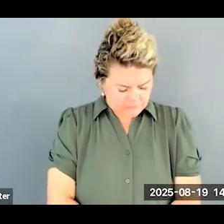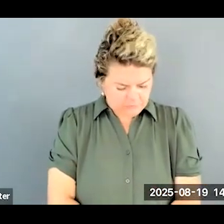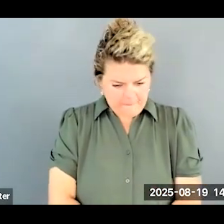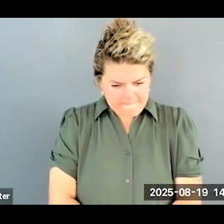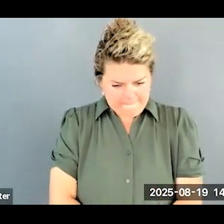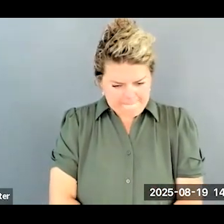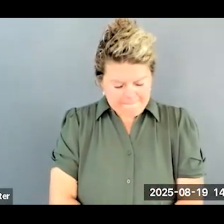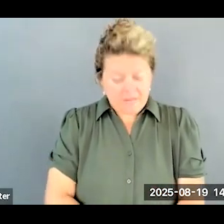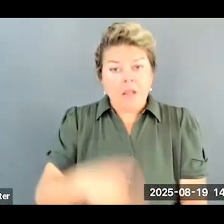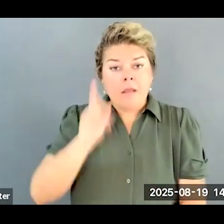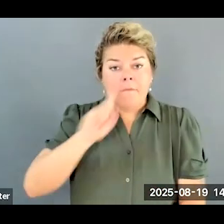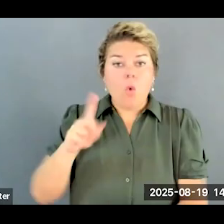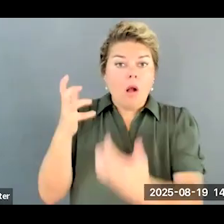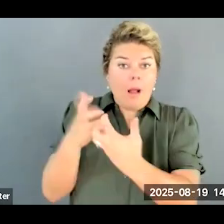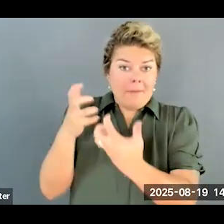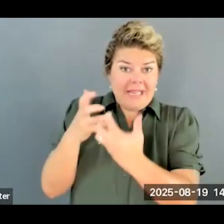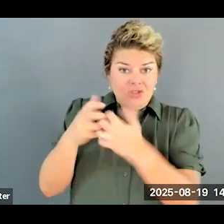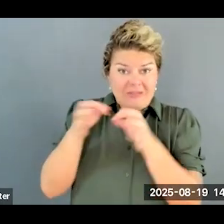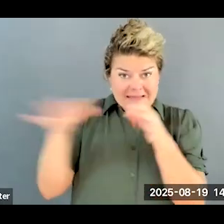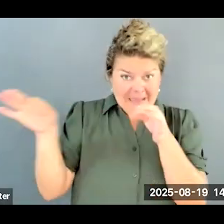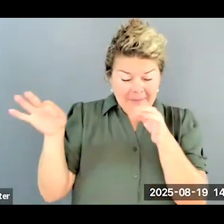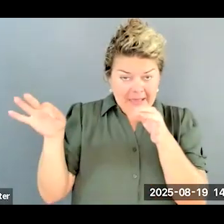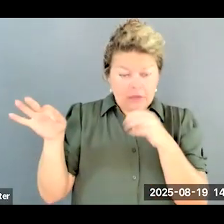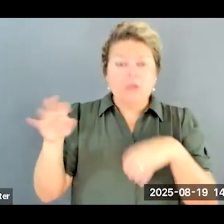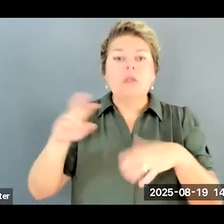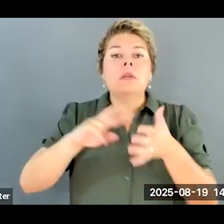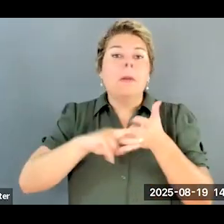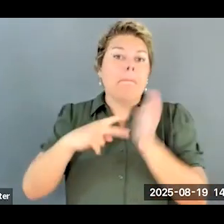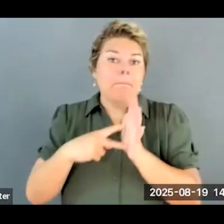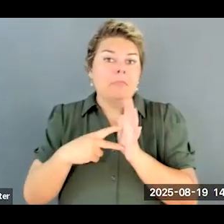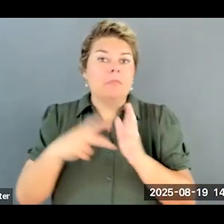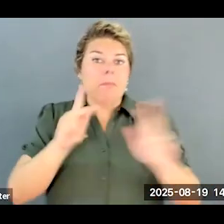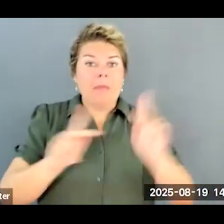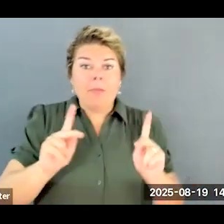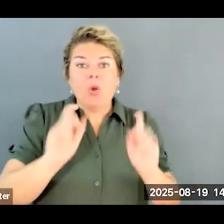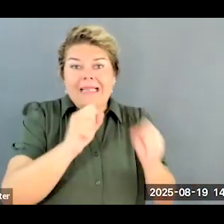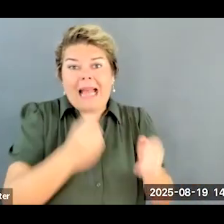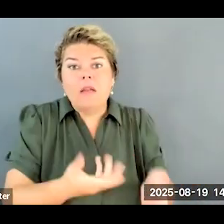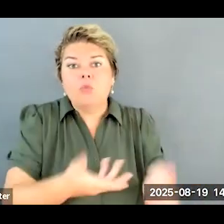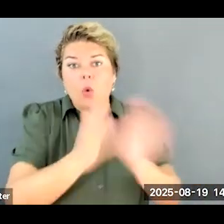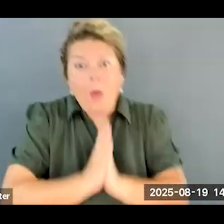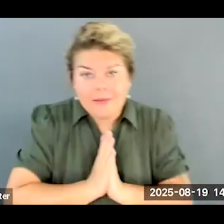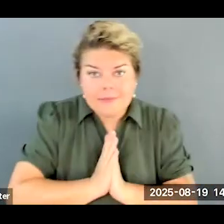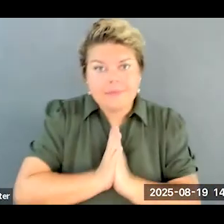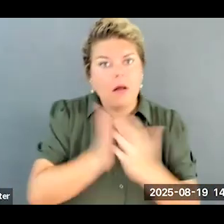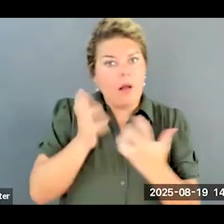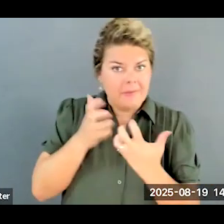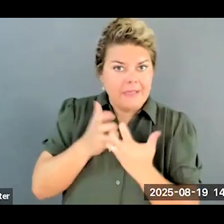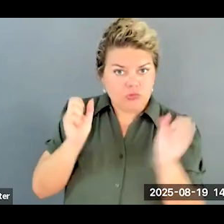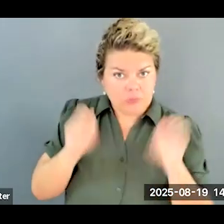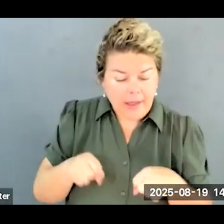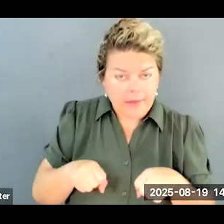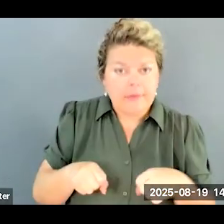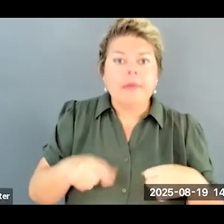For an accommodation statement, when we're wanting to allow individuals to seek out individualized accommodations, you want to state